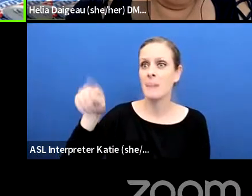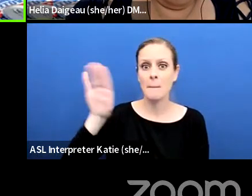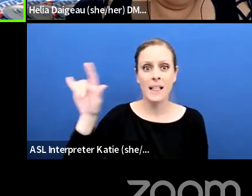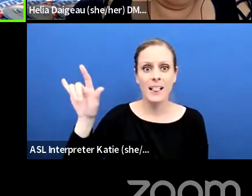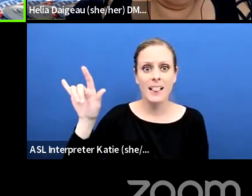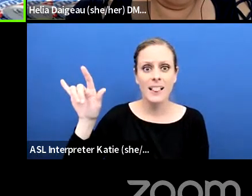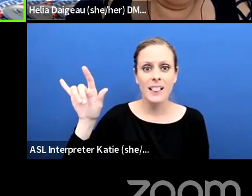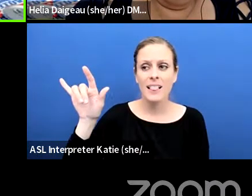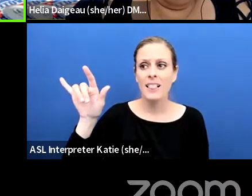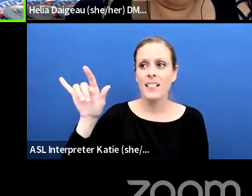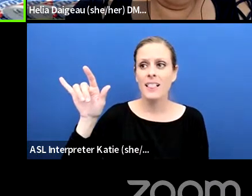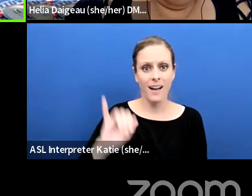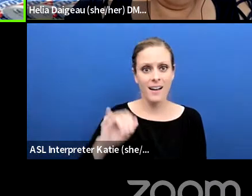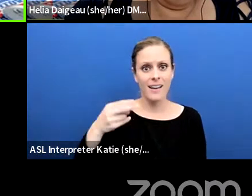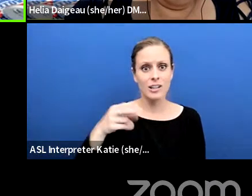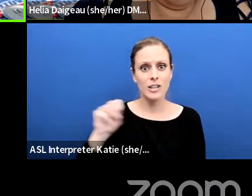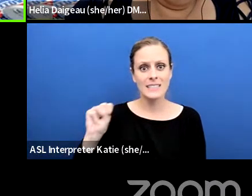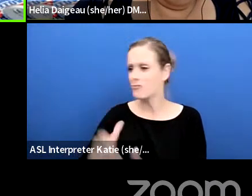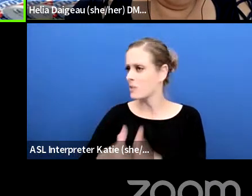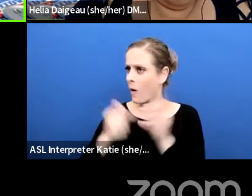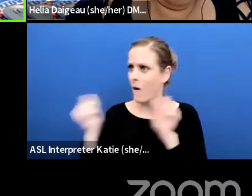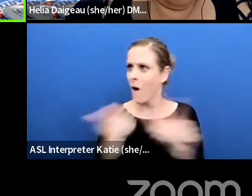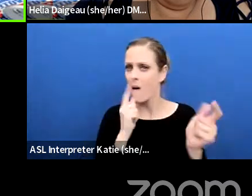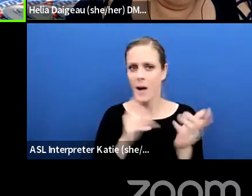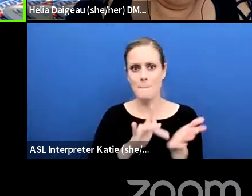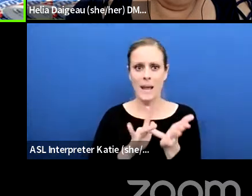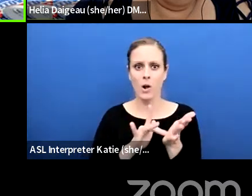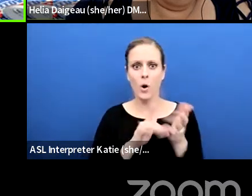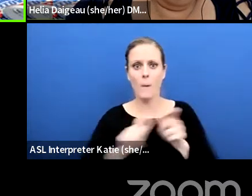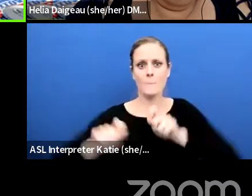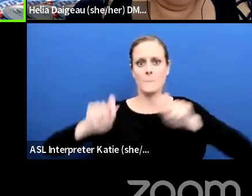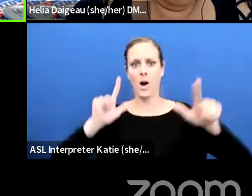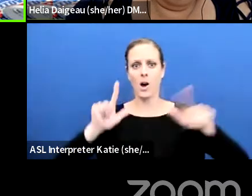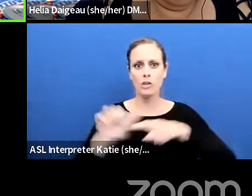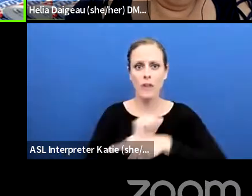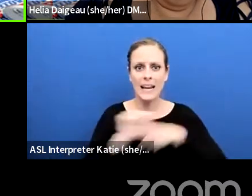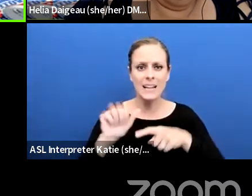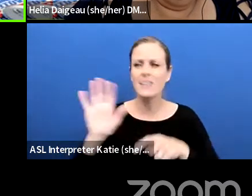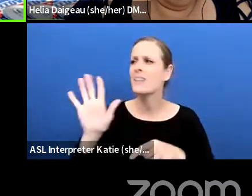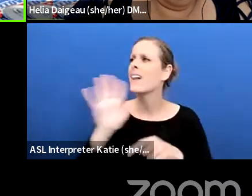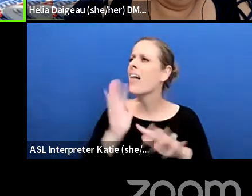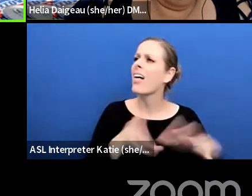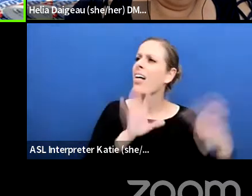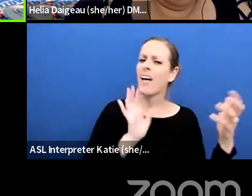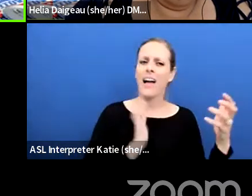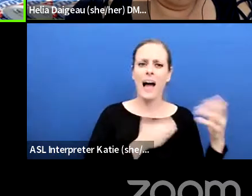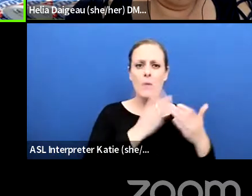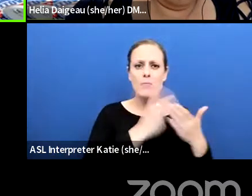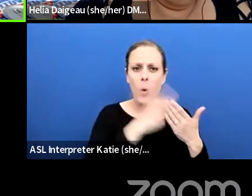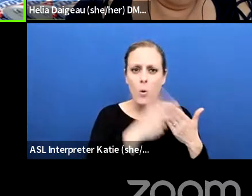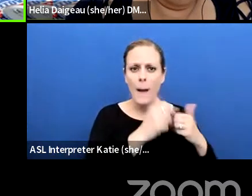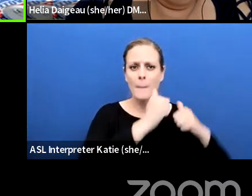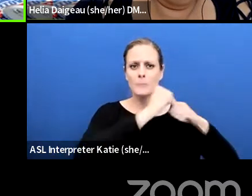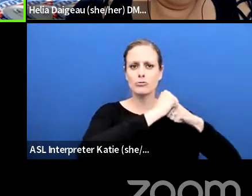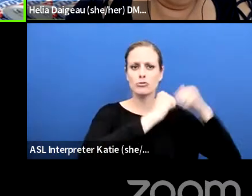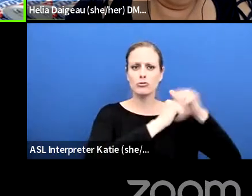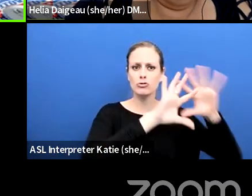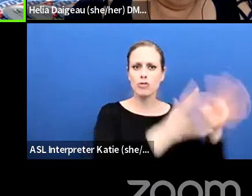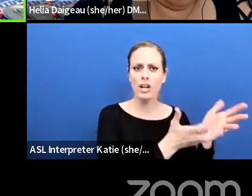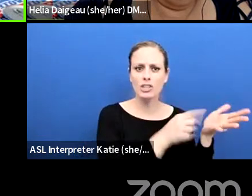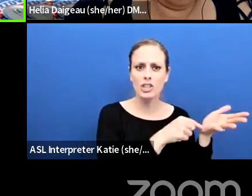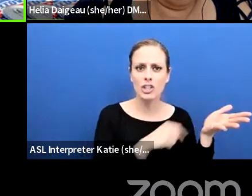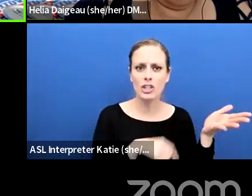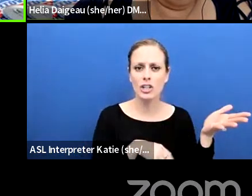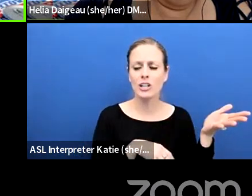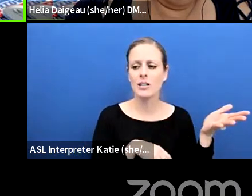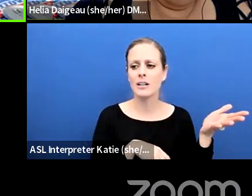is not going to work. This is ruining the structure of the program. This is supposed to be